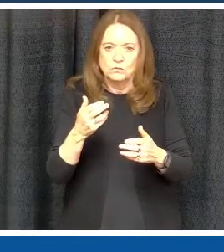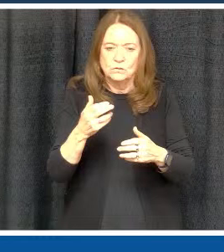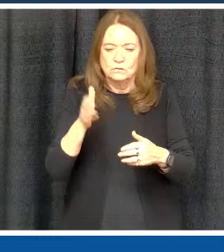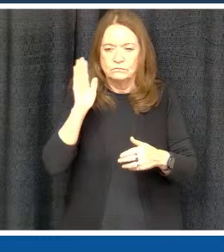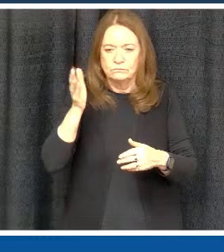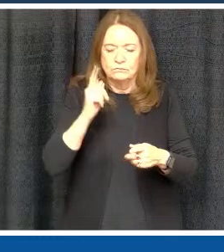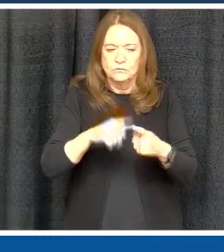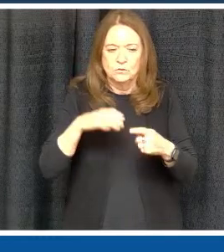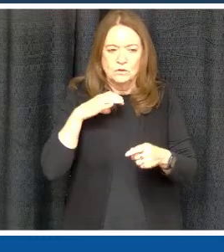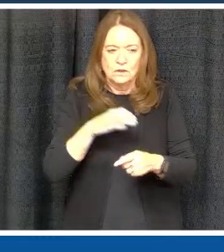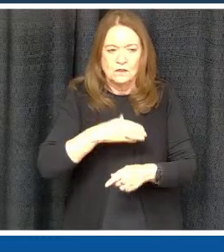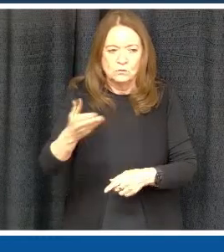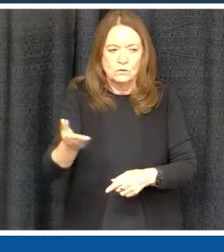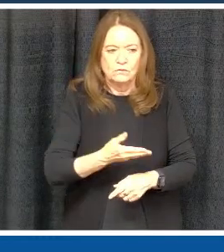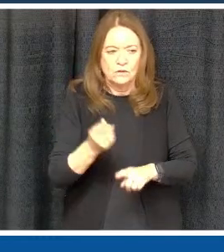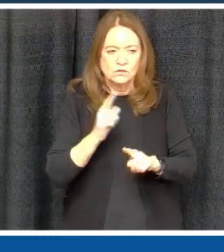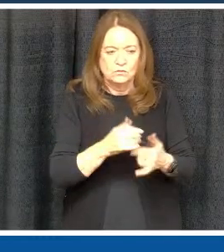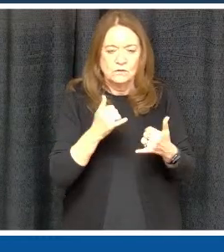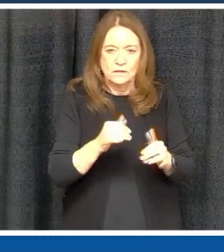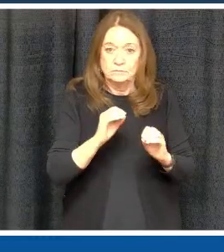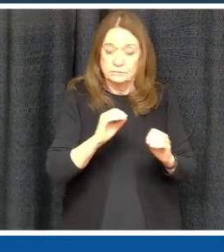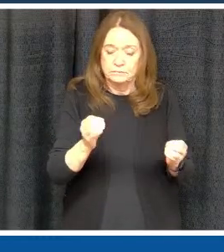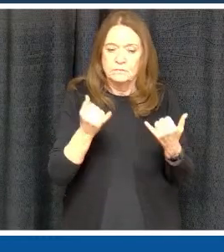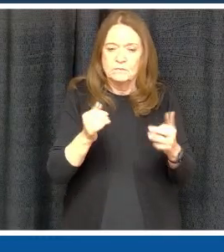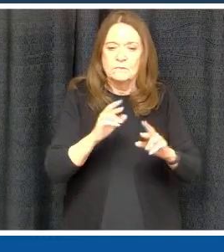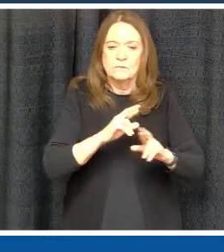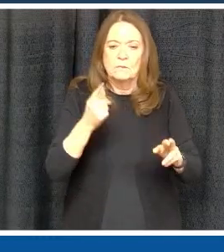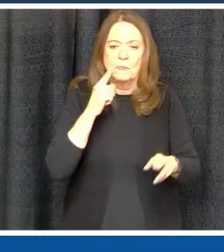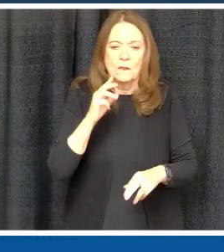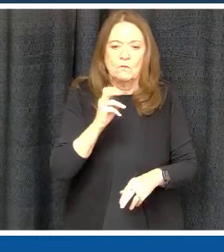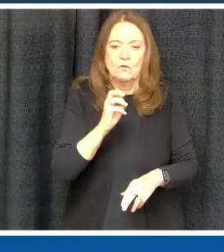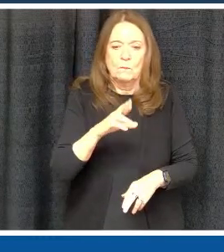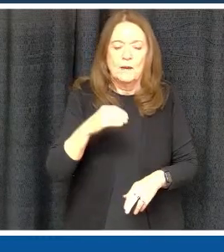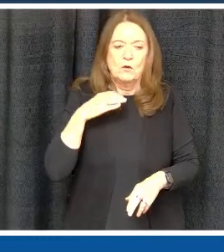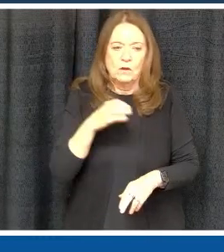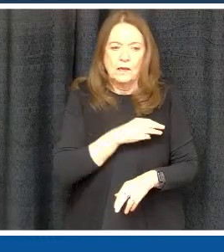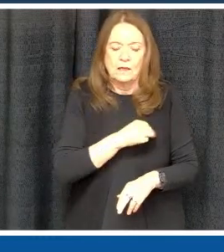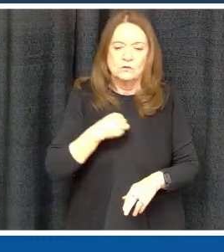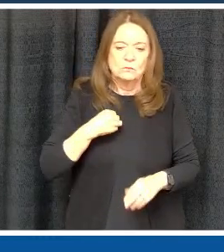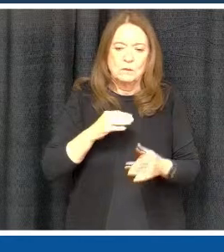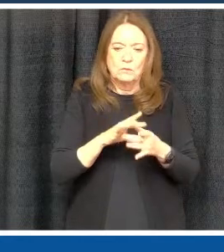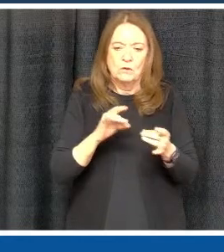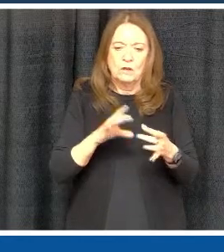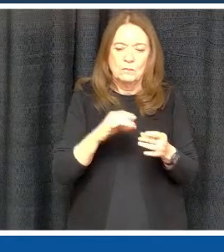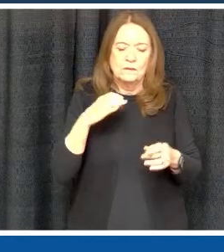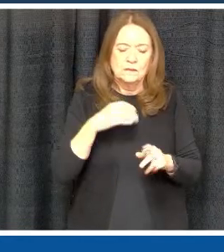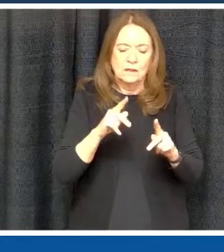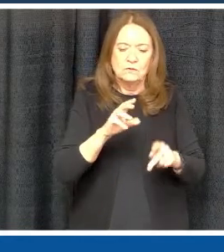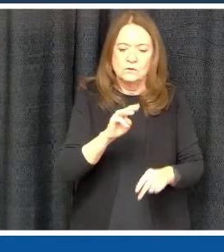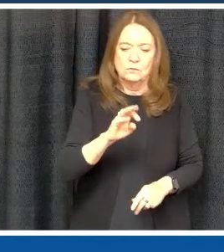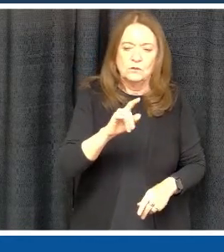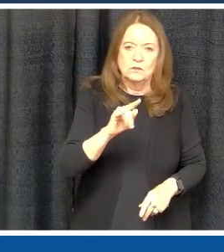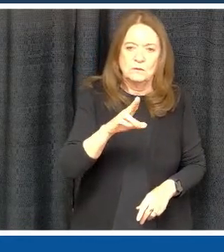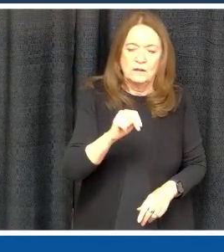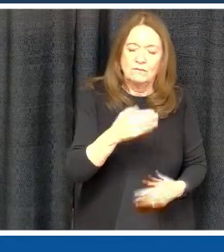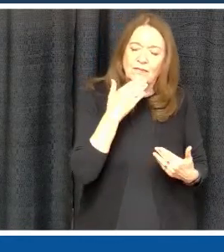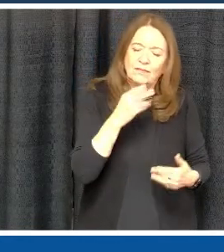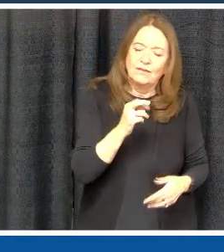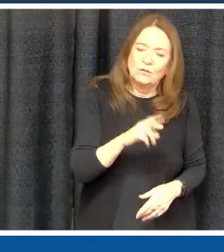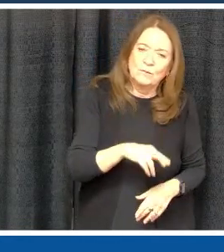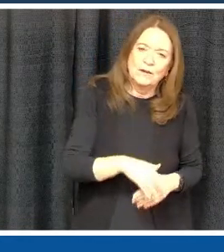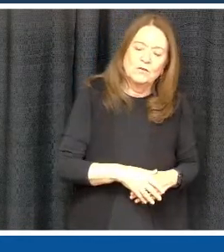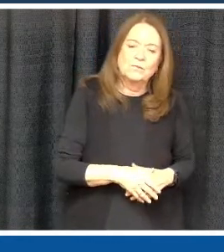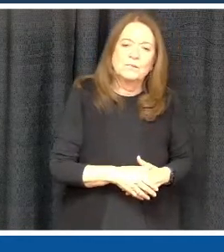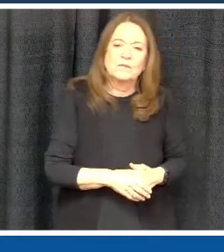now. Seeing none, we're ready for mayor and council member comments. Councilperson McLaughlin, you are recognized. Thank you, Mayor. I